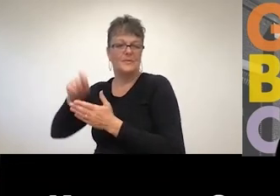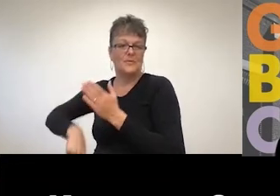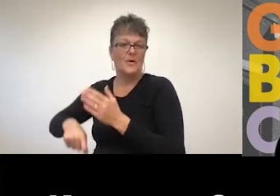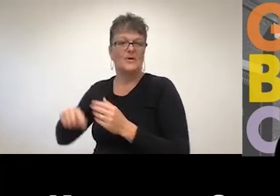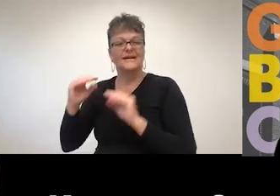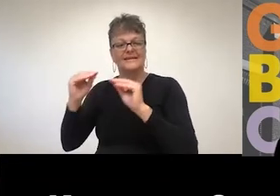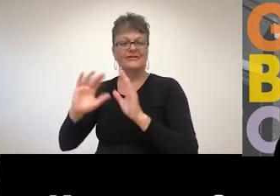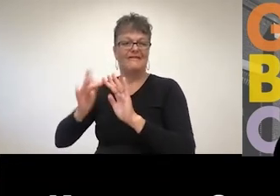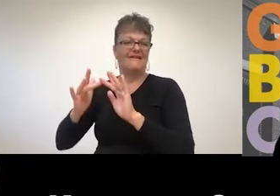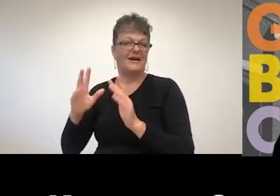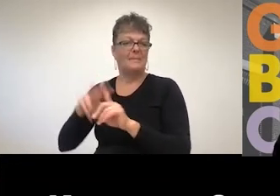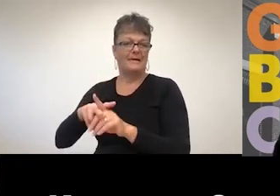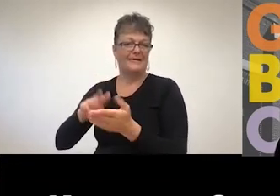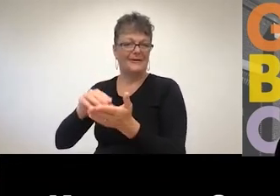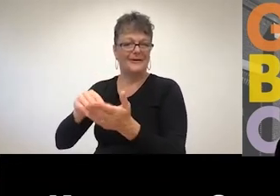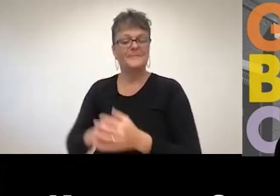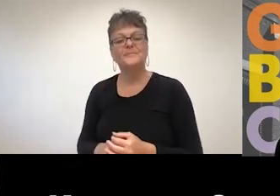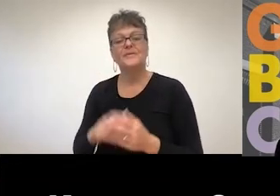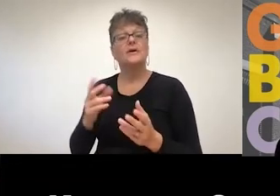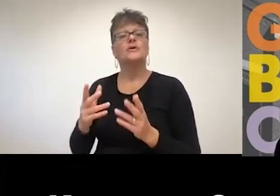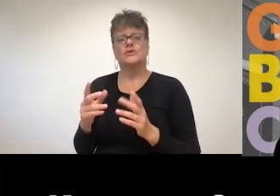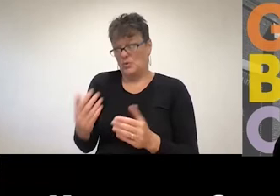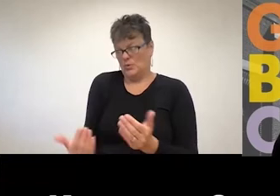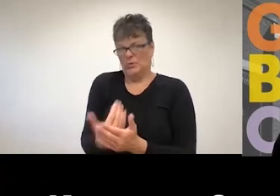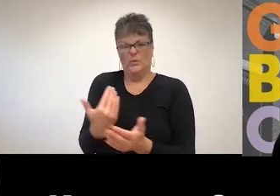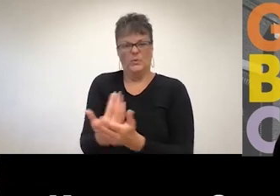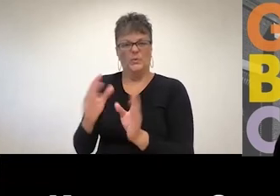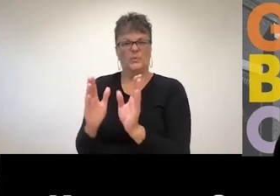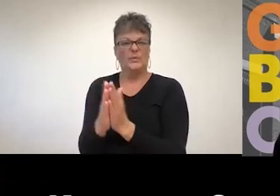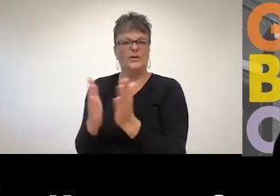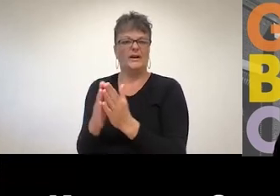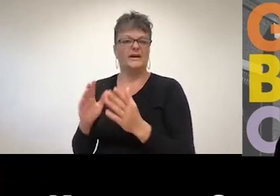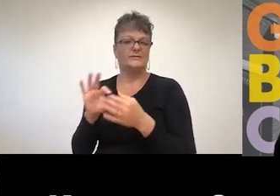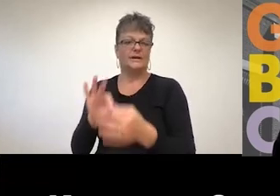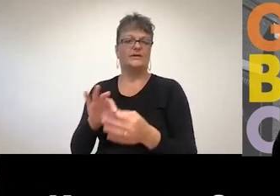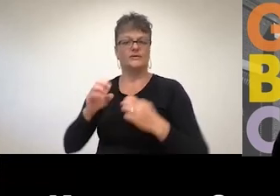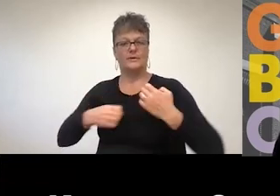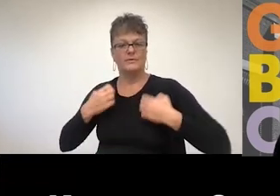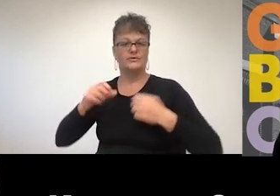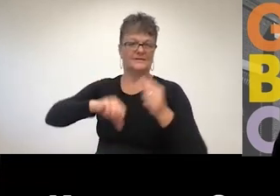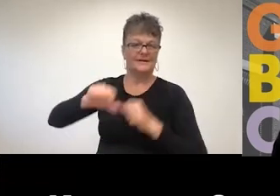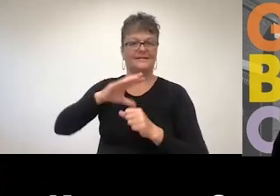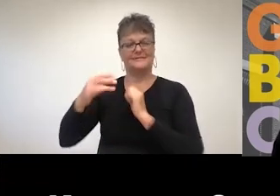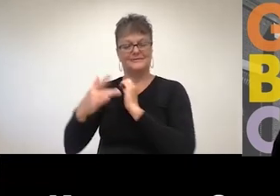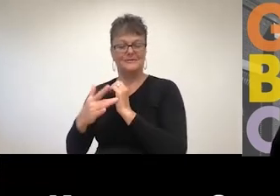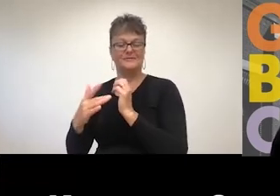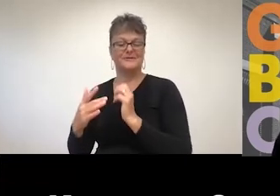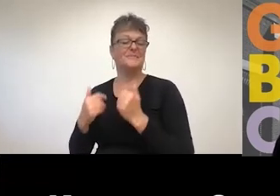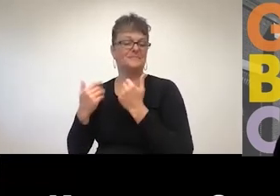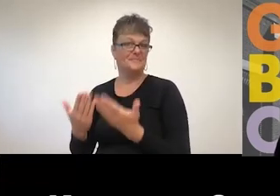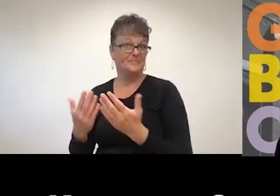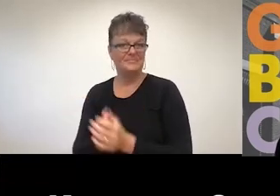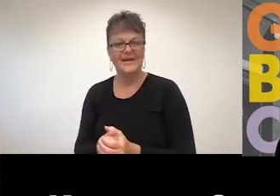Education. Her newest book project is on emotion science and teaching with technology. Please join me in welcoming Flower Darby to George